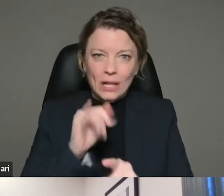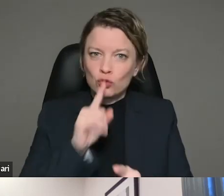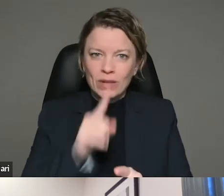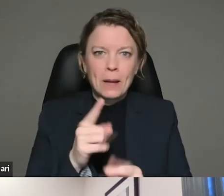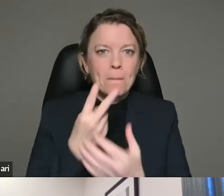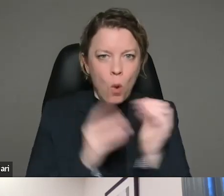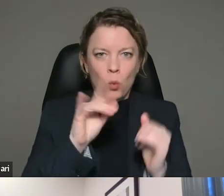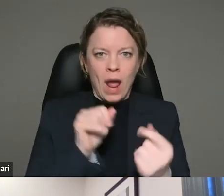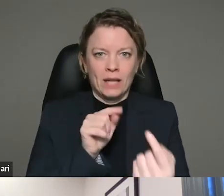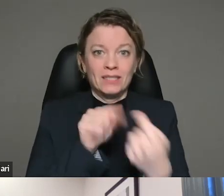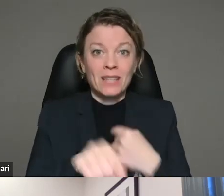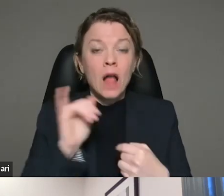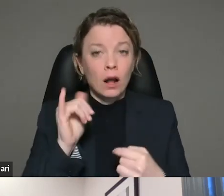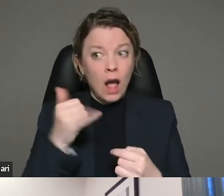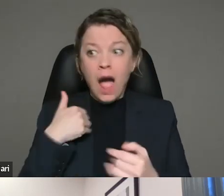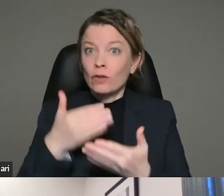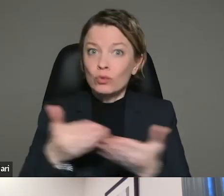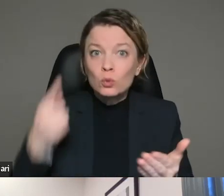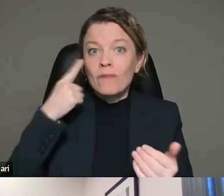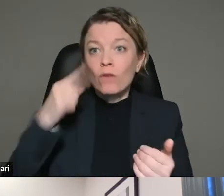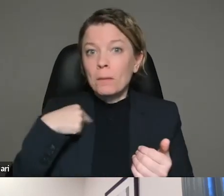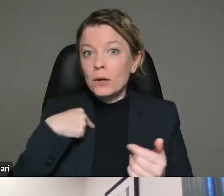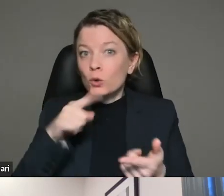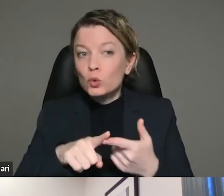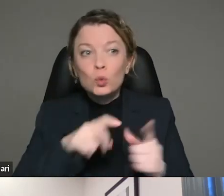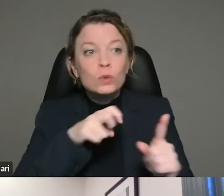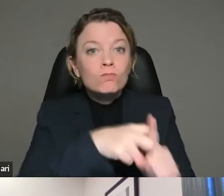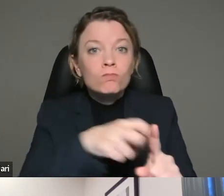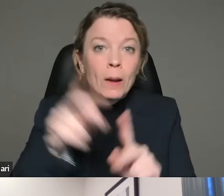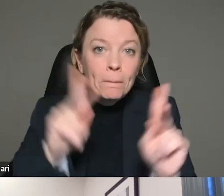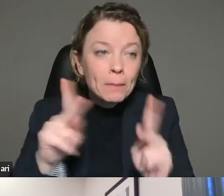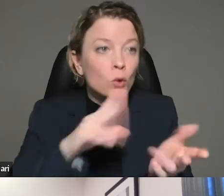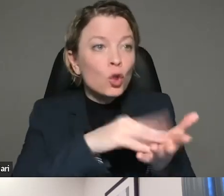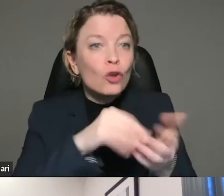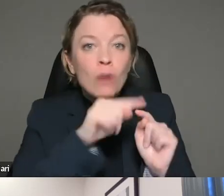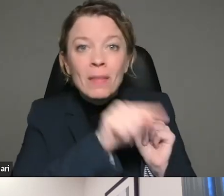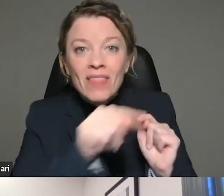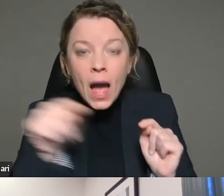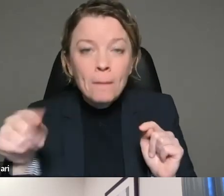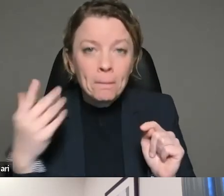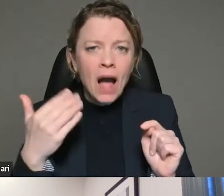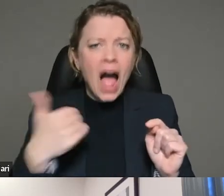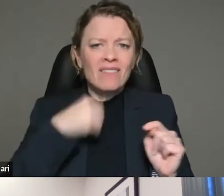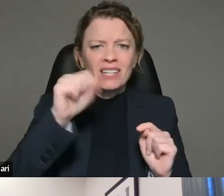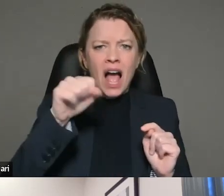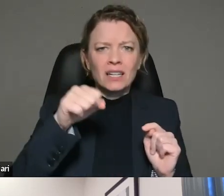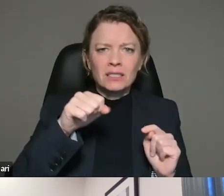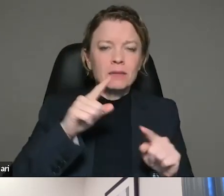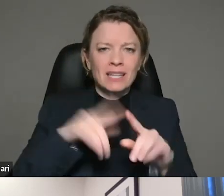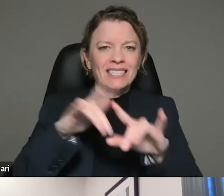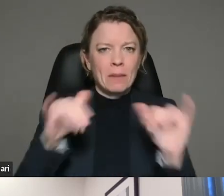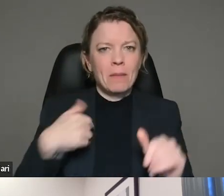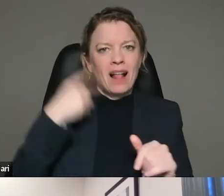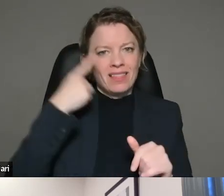there's resources for you to be able to go tap into and people to learn from or information sources to learn from, I do think the onus